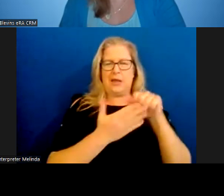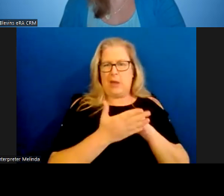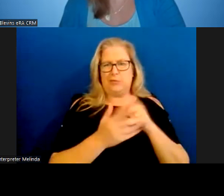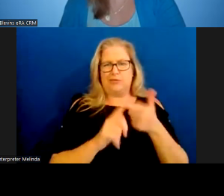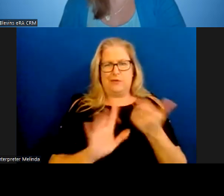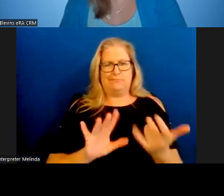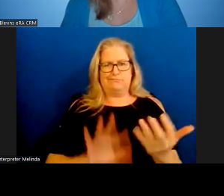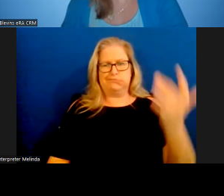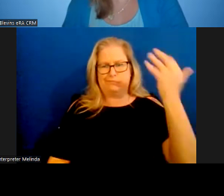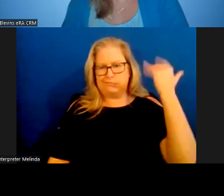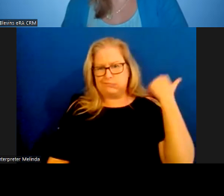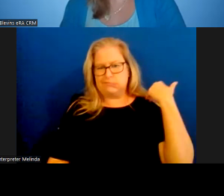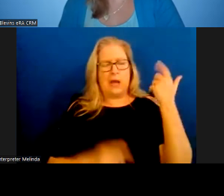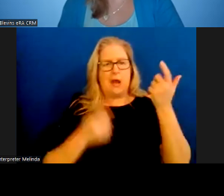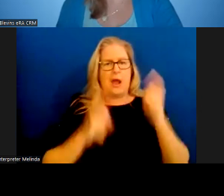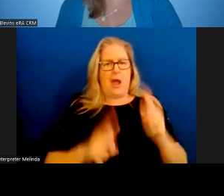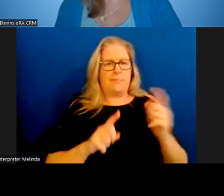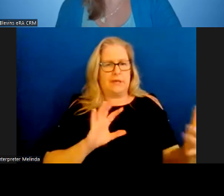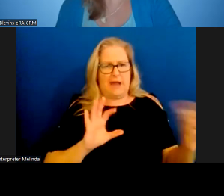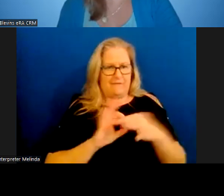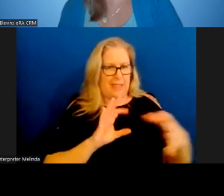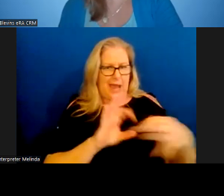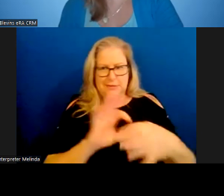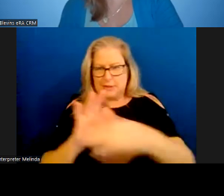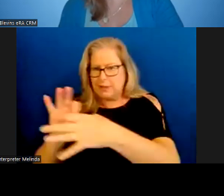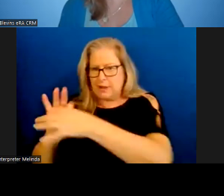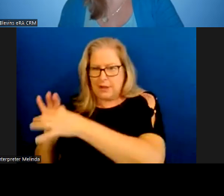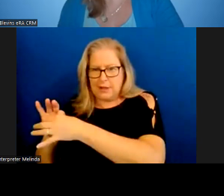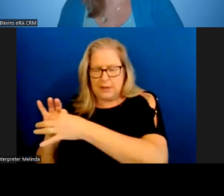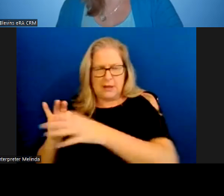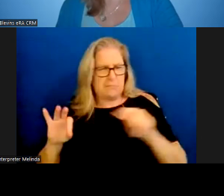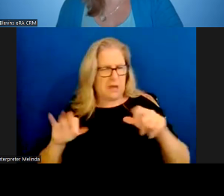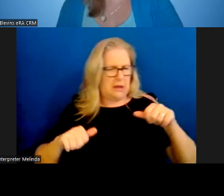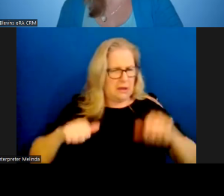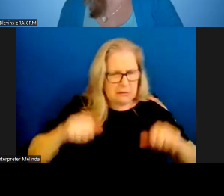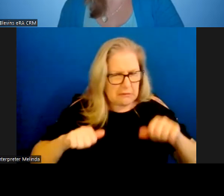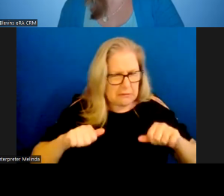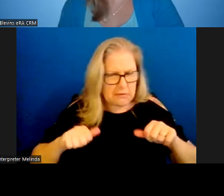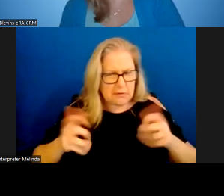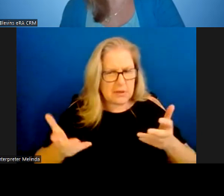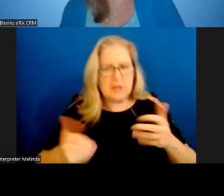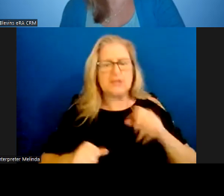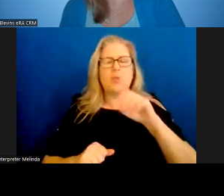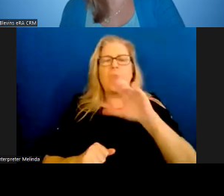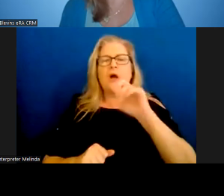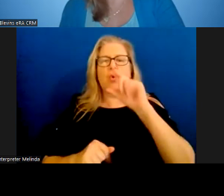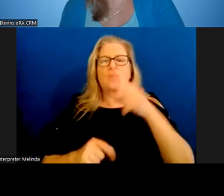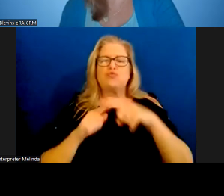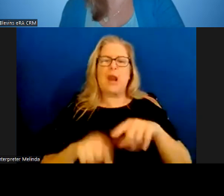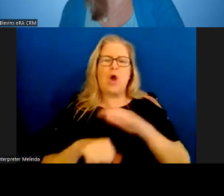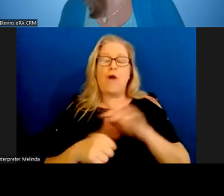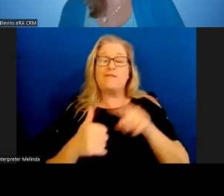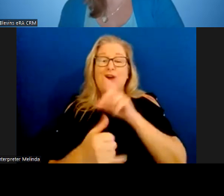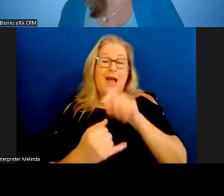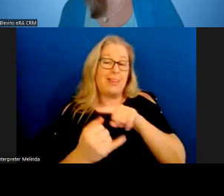when all of a sudden got affiliated and they weren't quite sure. So just don't just rely on first name and